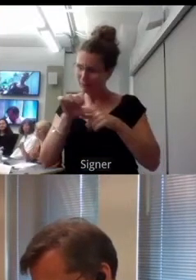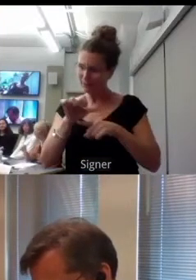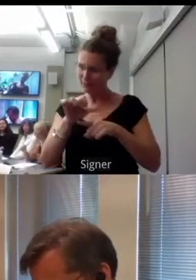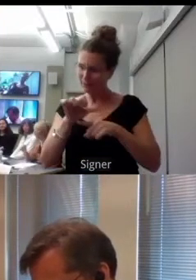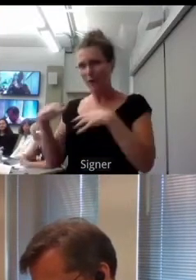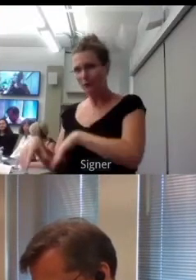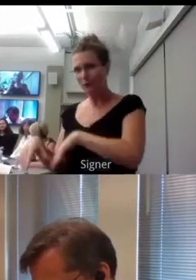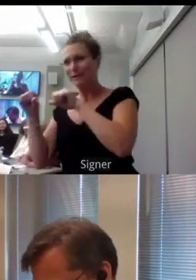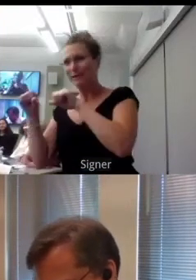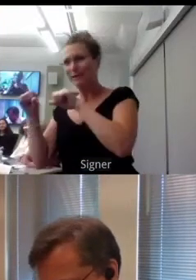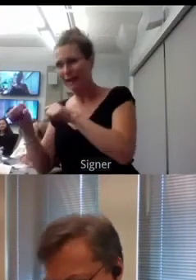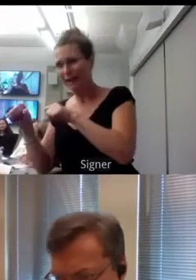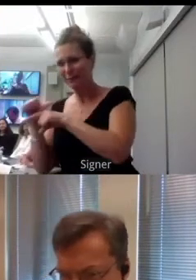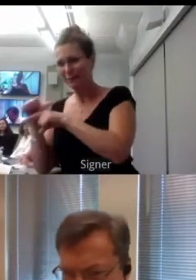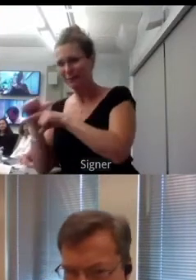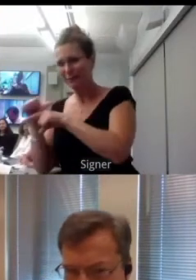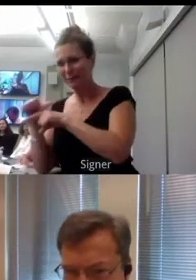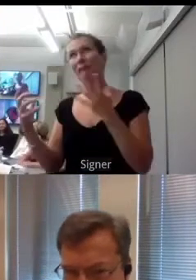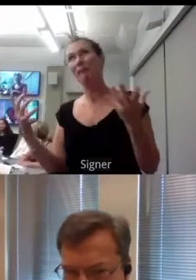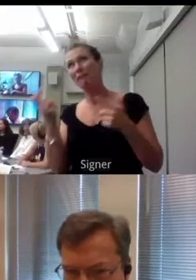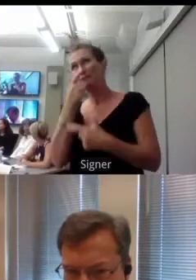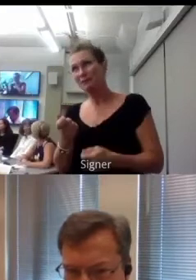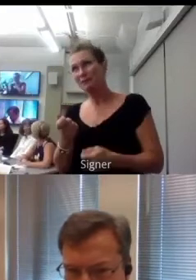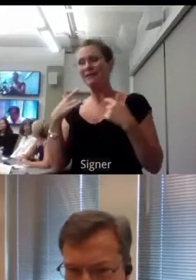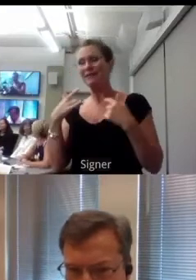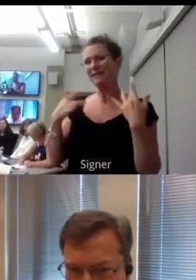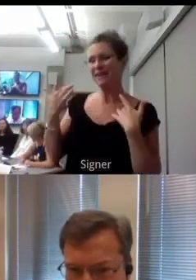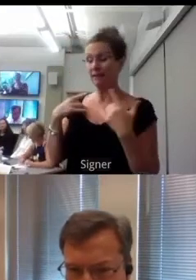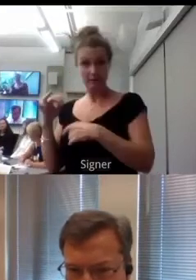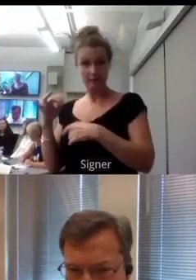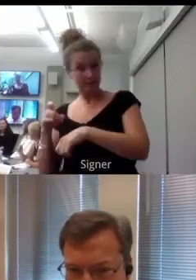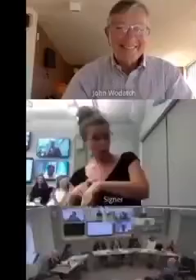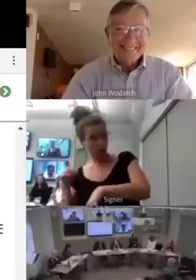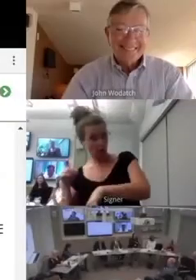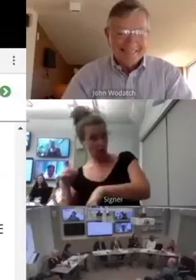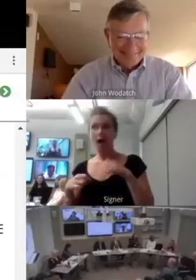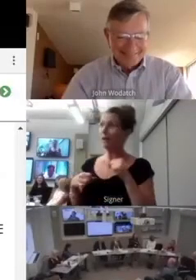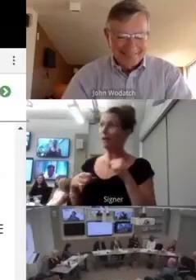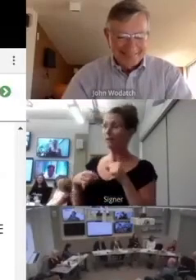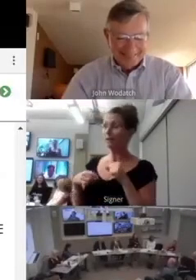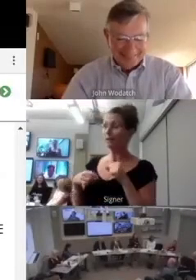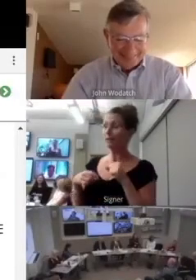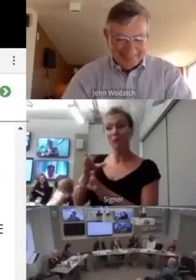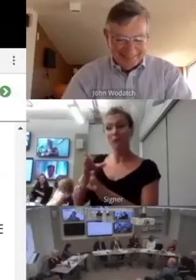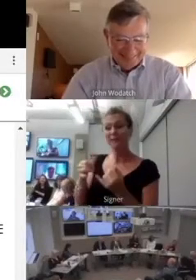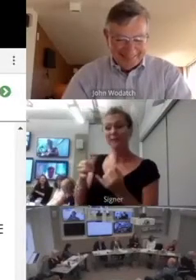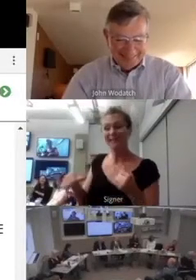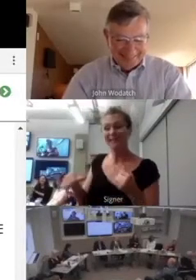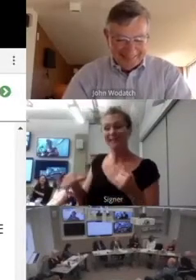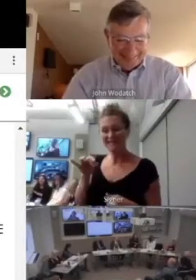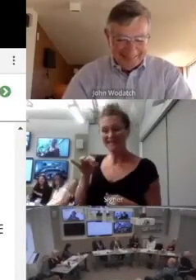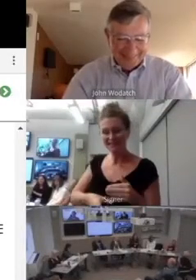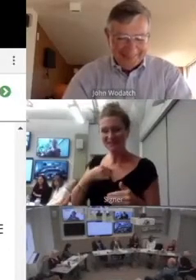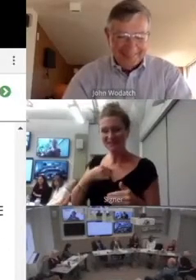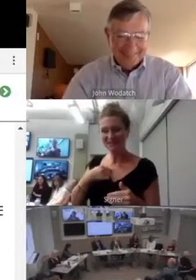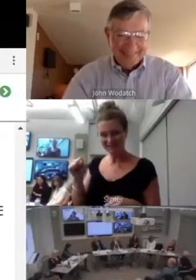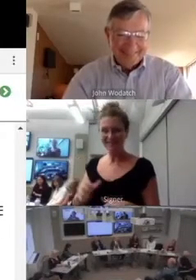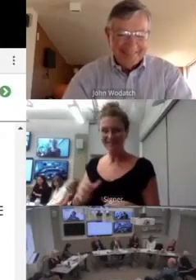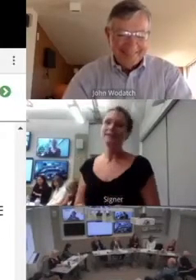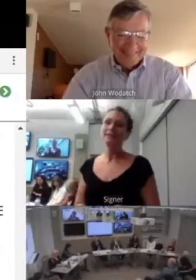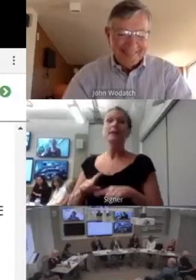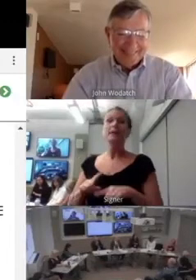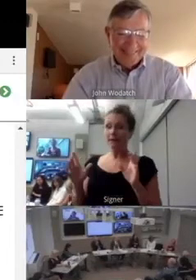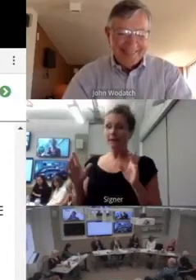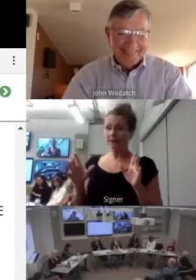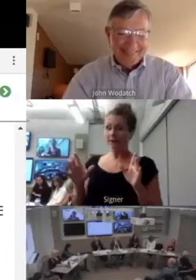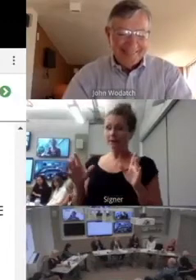You did it on time, right? I did ahead of time, actually. I did it ahead of time. But also, I'm now someone who now